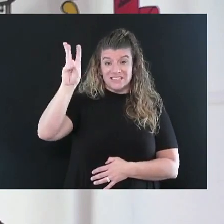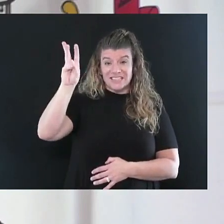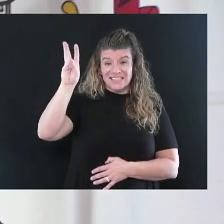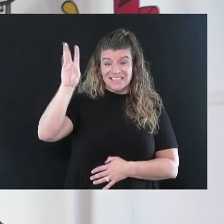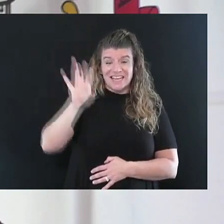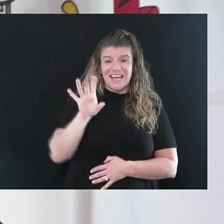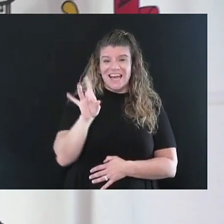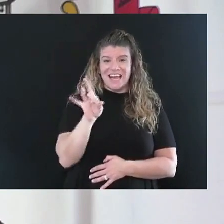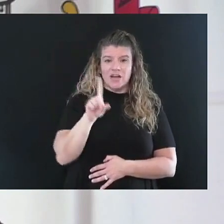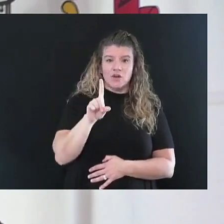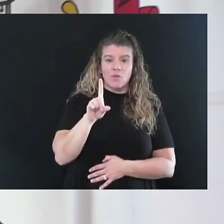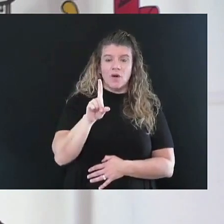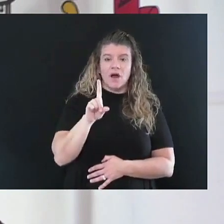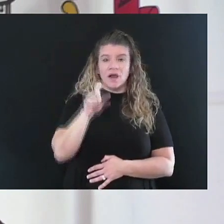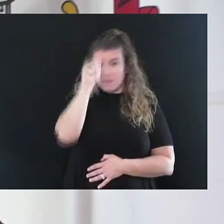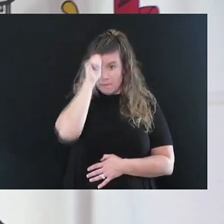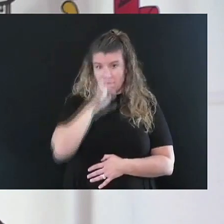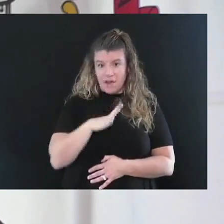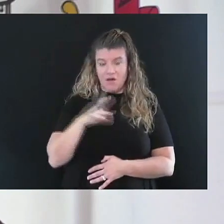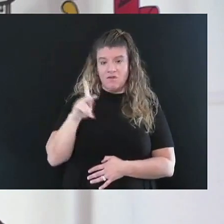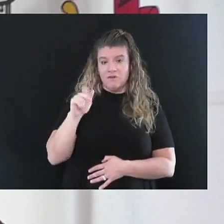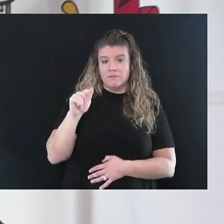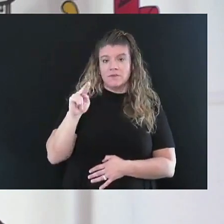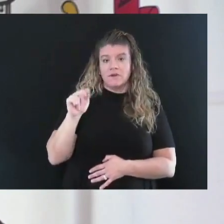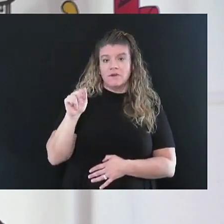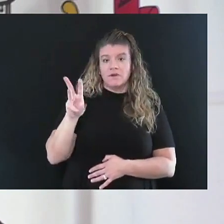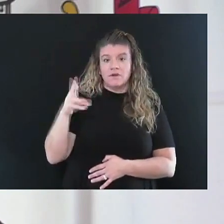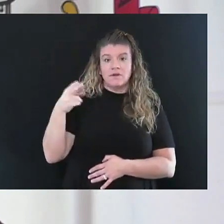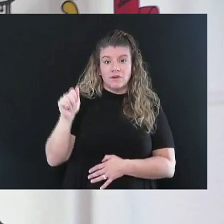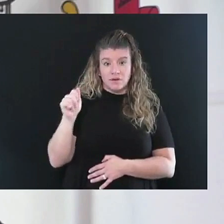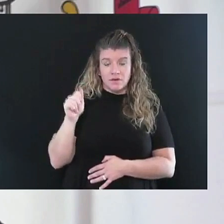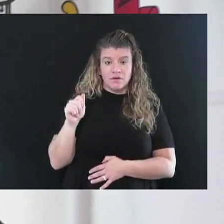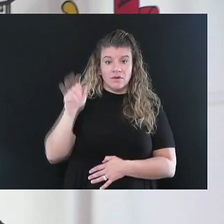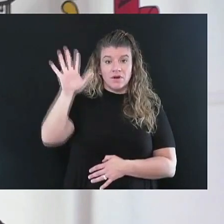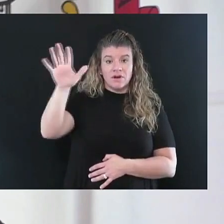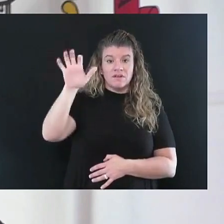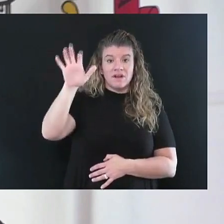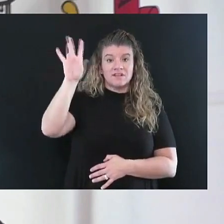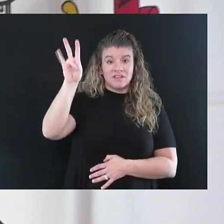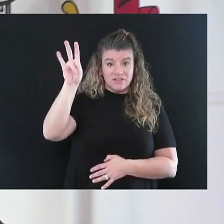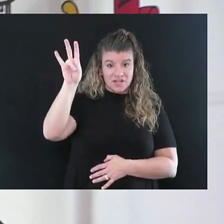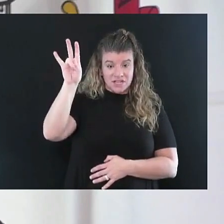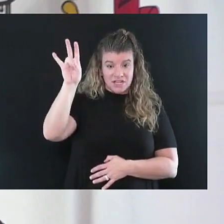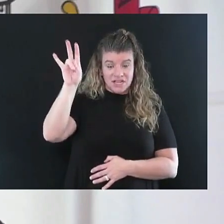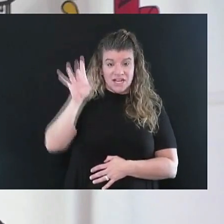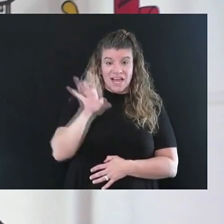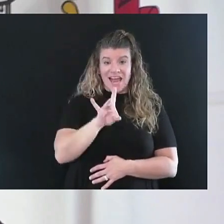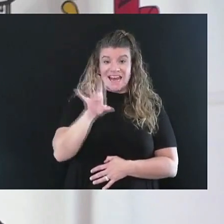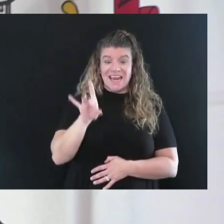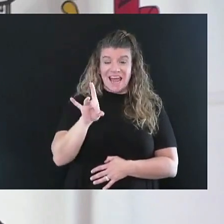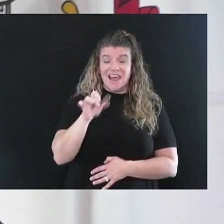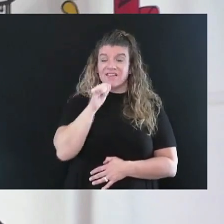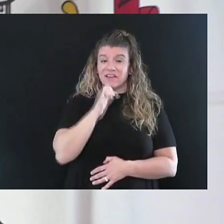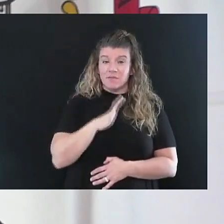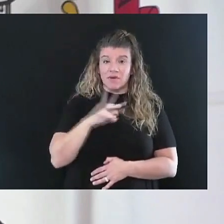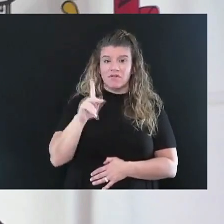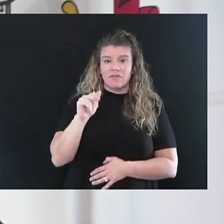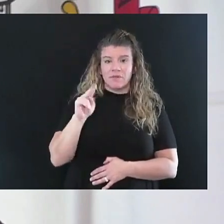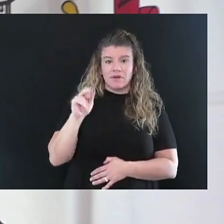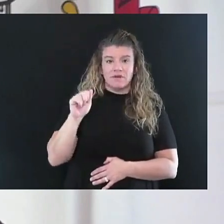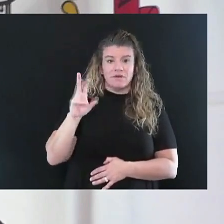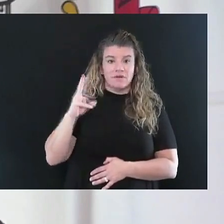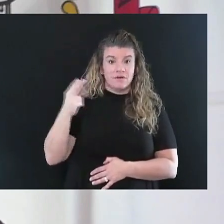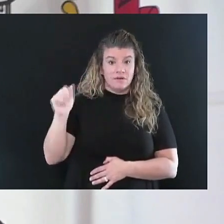an 81-year-old male from Kanawha County. Our 517th death, an 88-year-old female from Kanawha